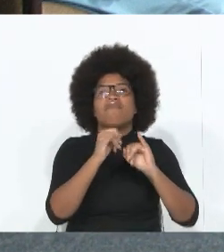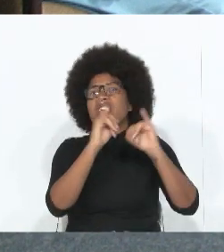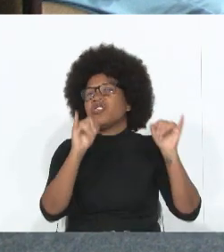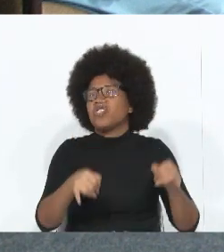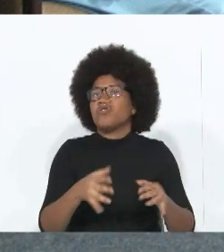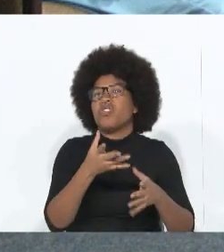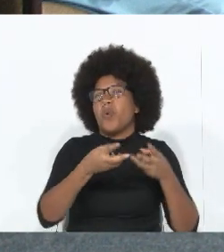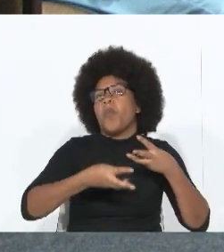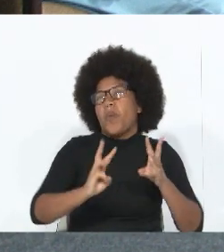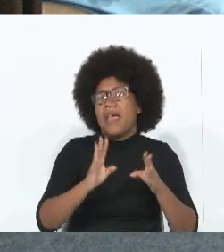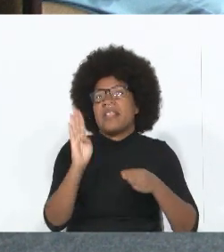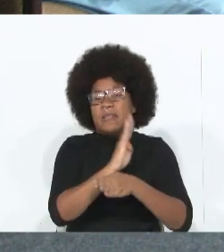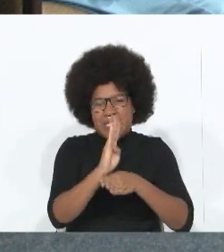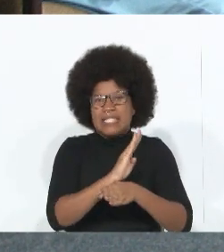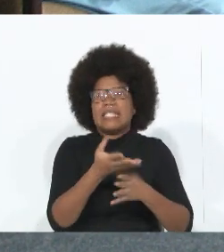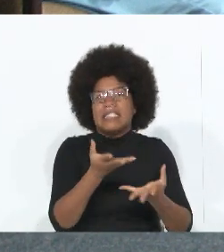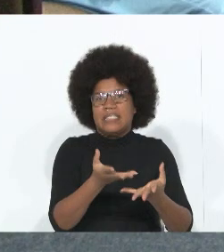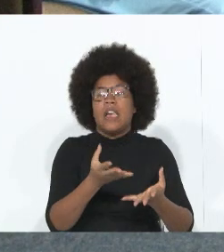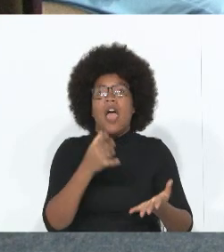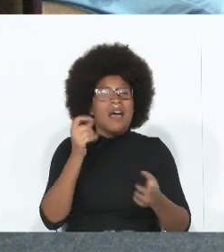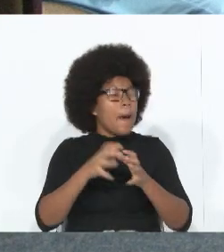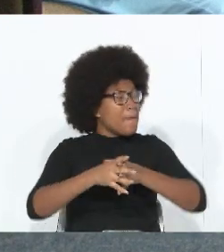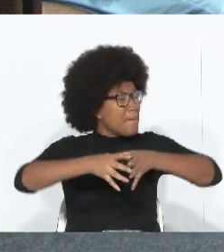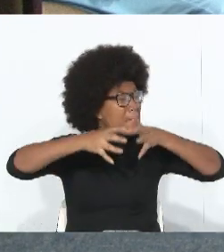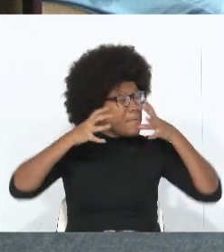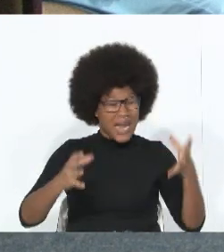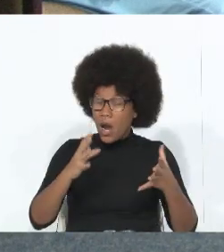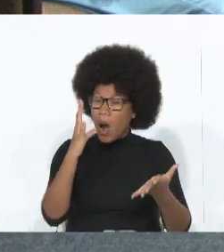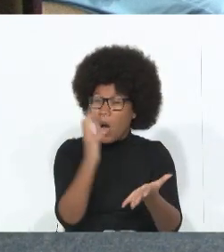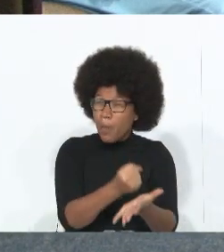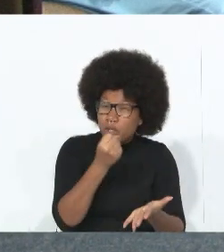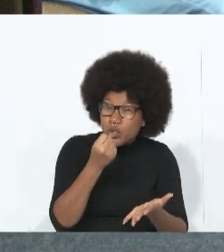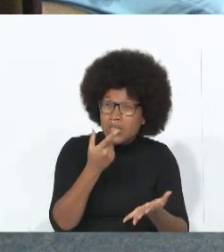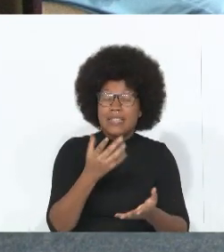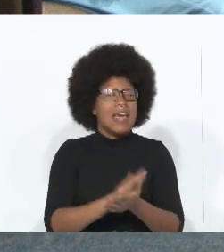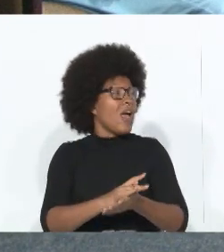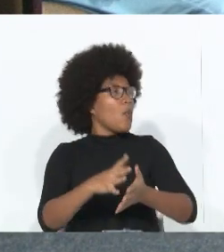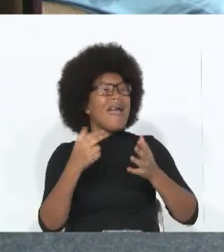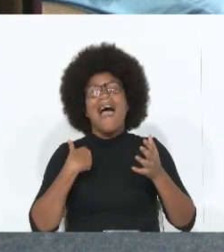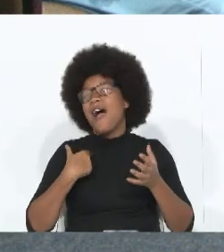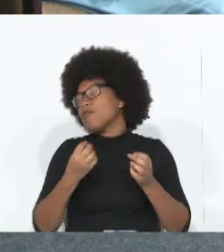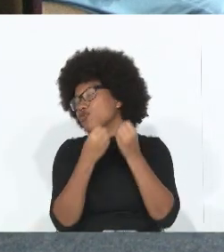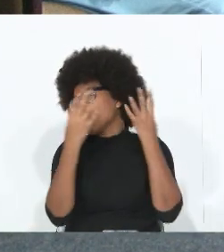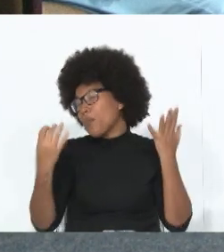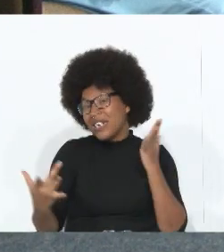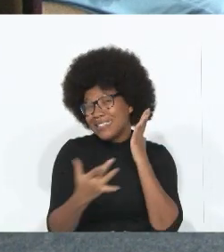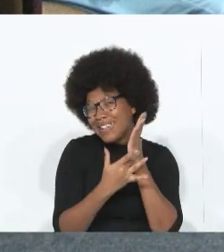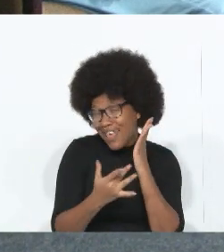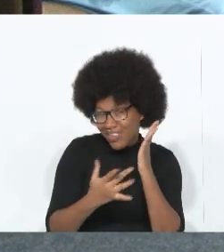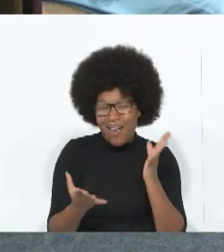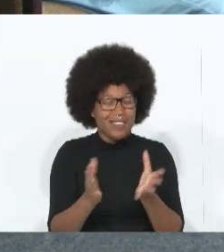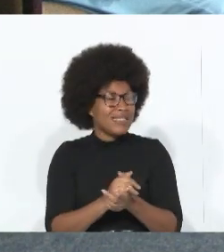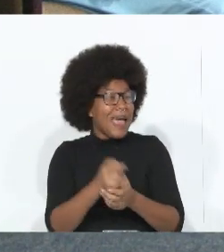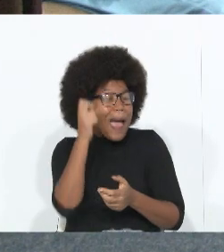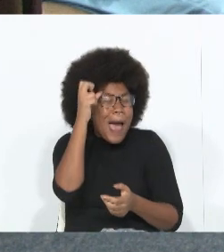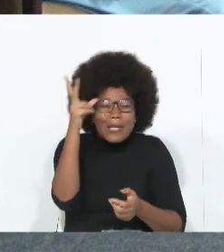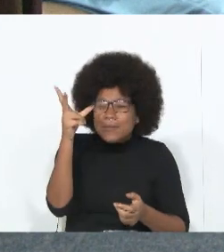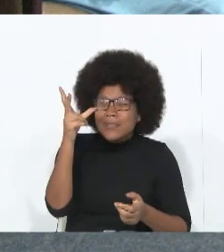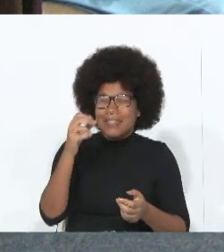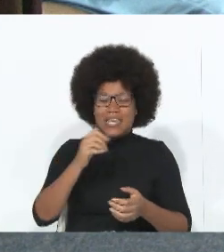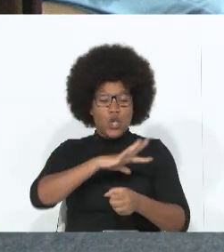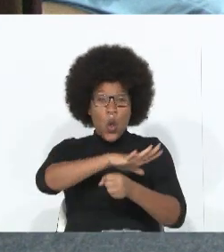an actor, if you want to go and do a course, so we offer that. And then we have the film rebate, which is a cashback incentive. Once